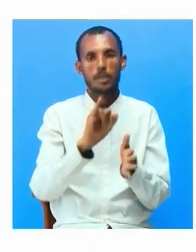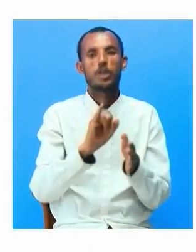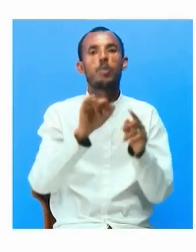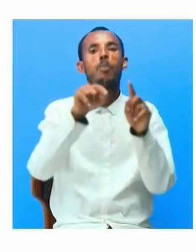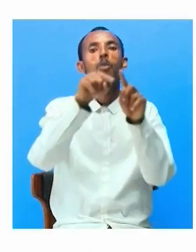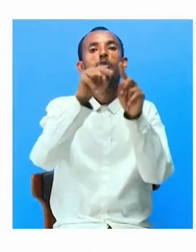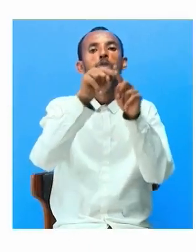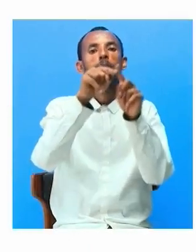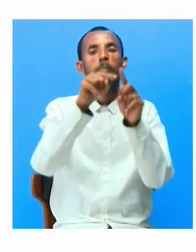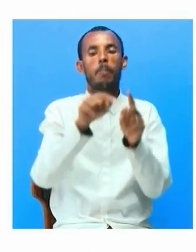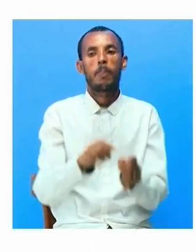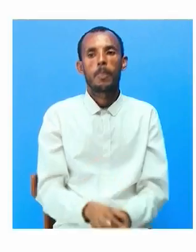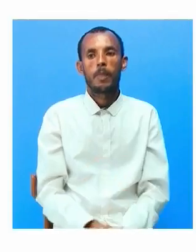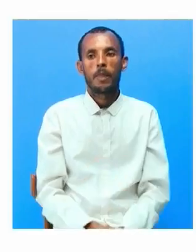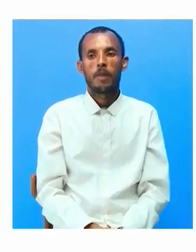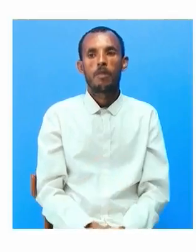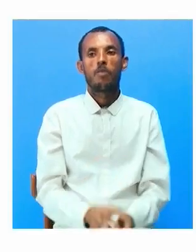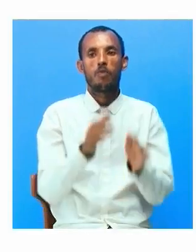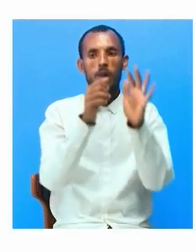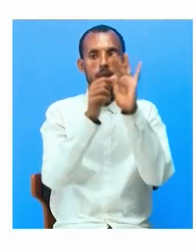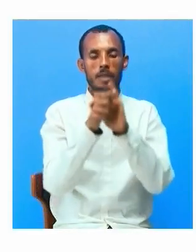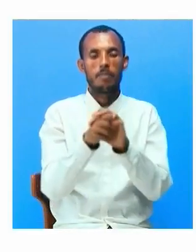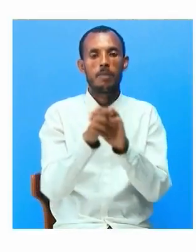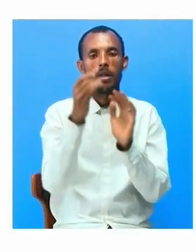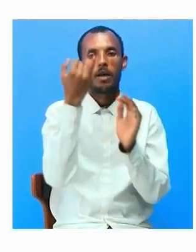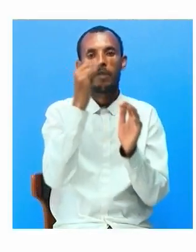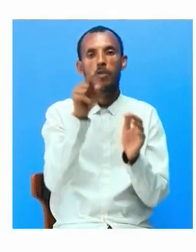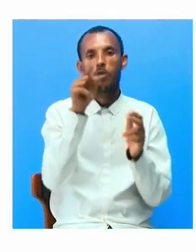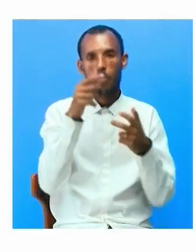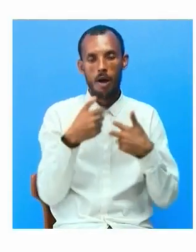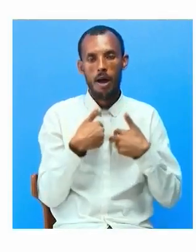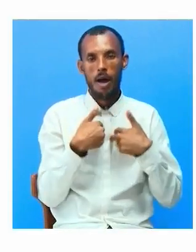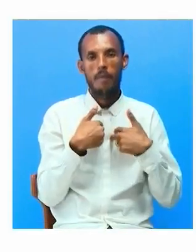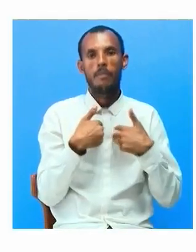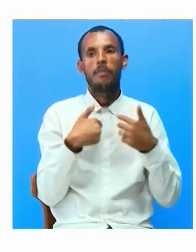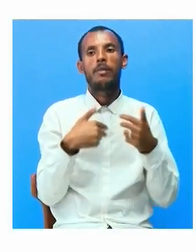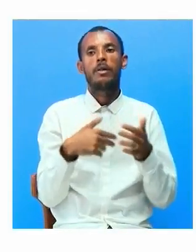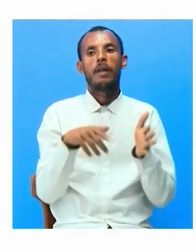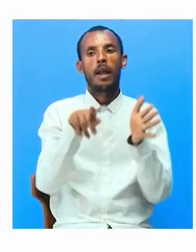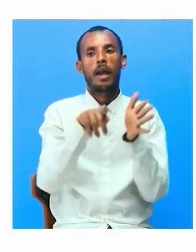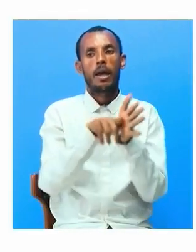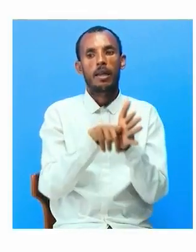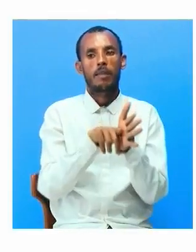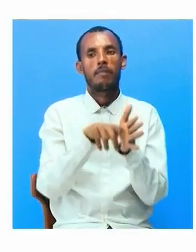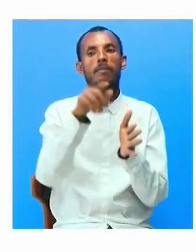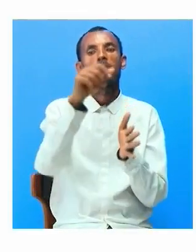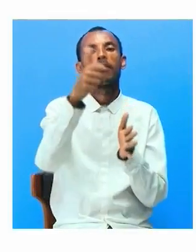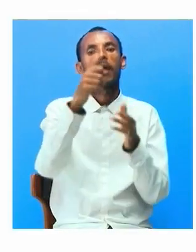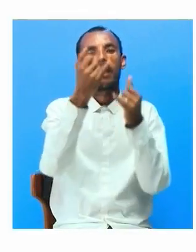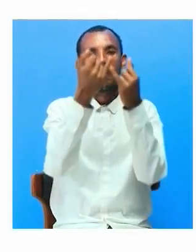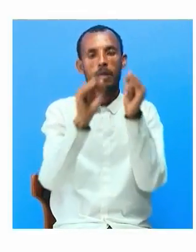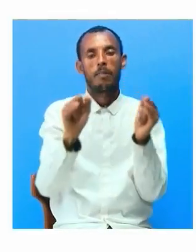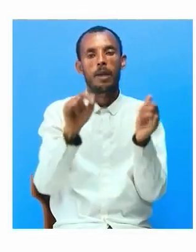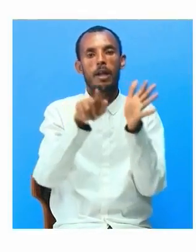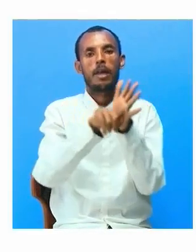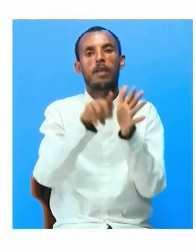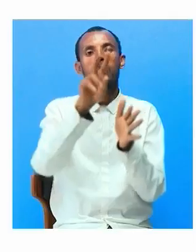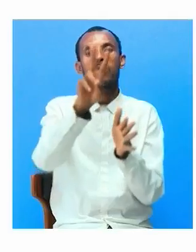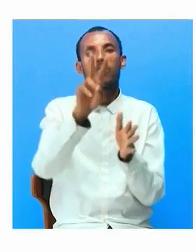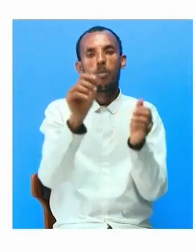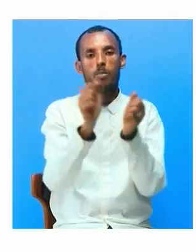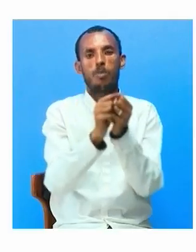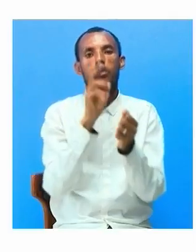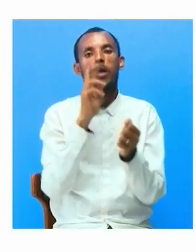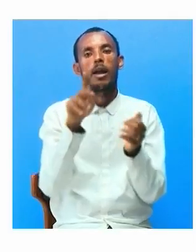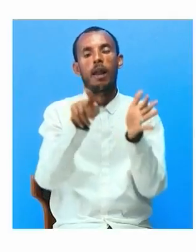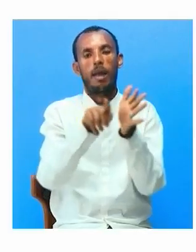is positive. For example, if you have negative 10 divided by negative 2,